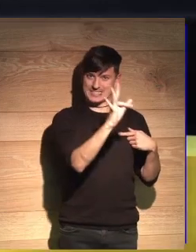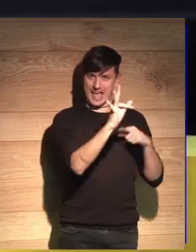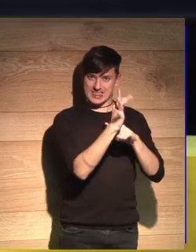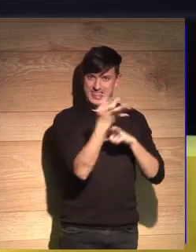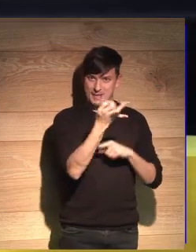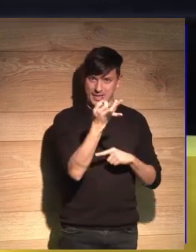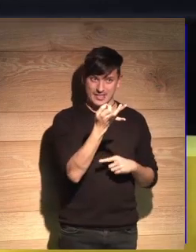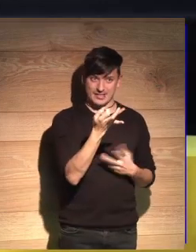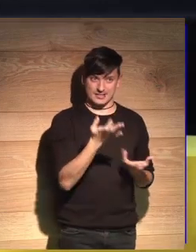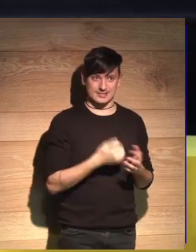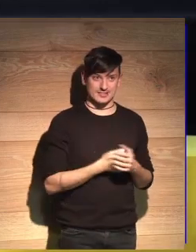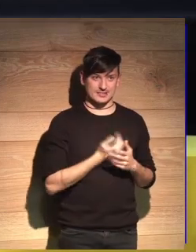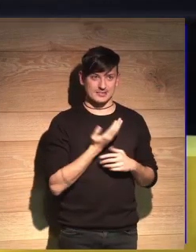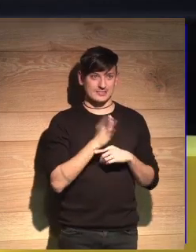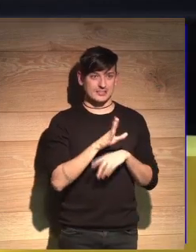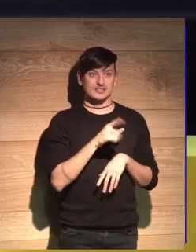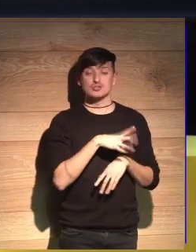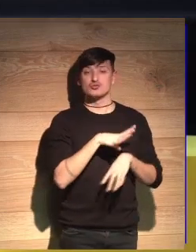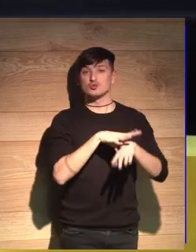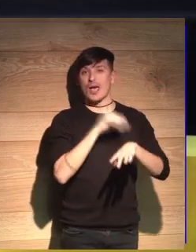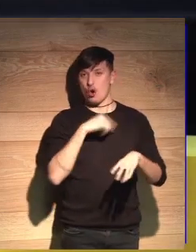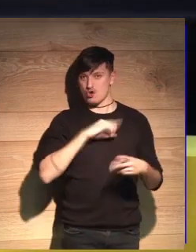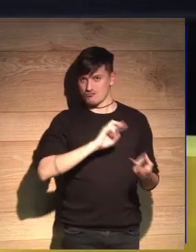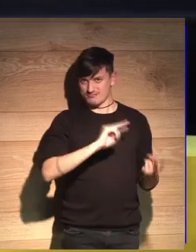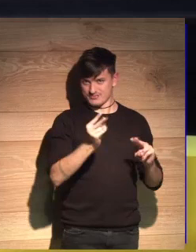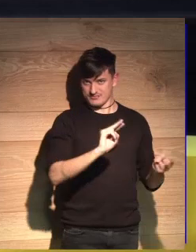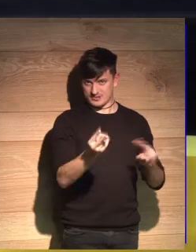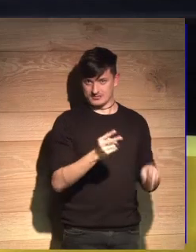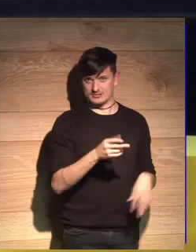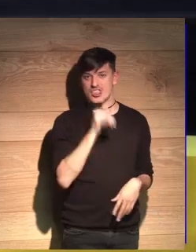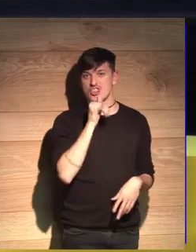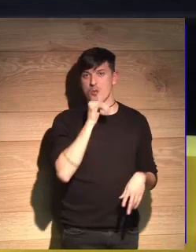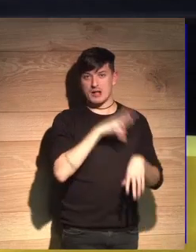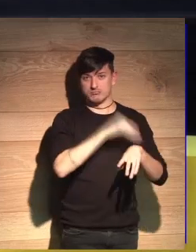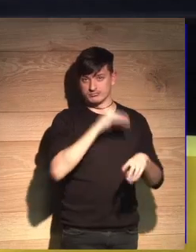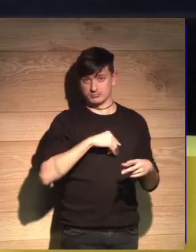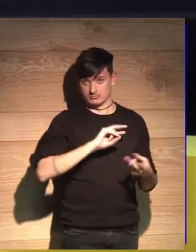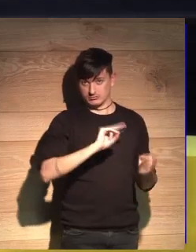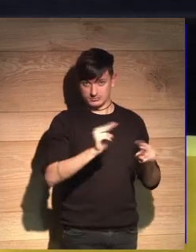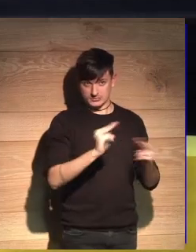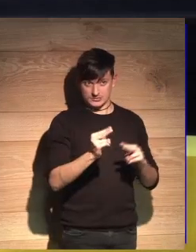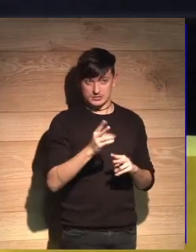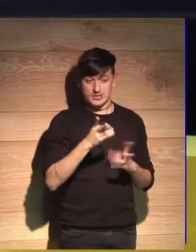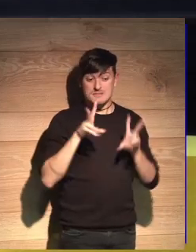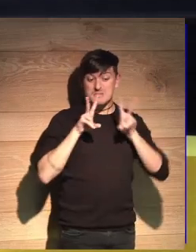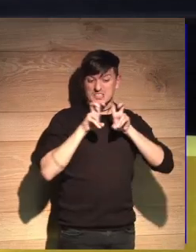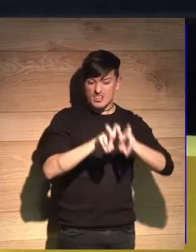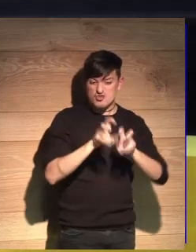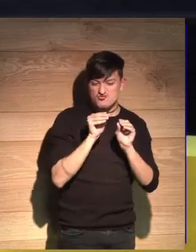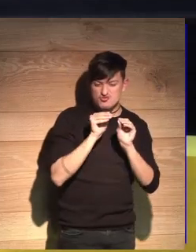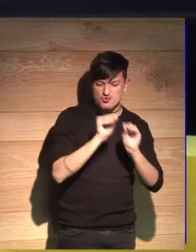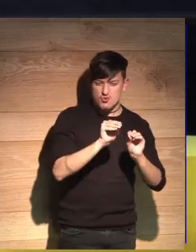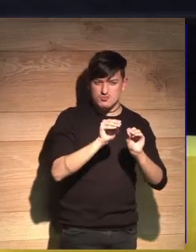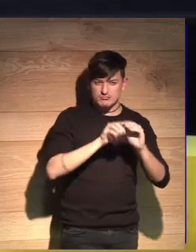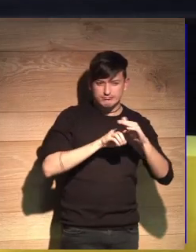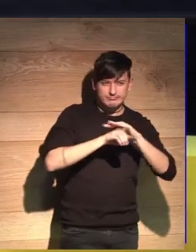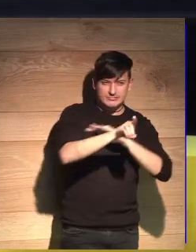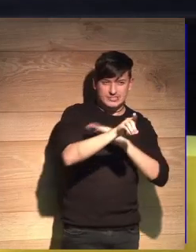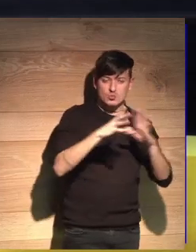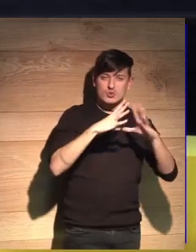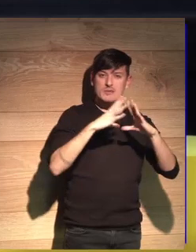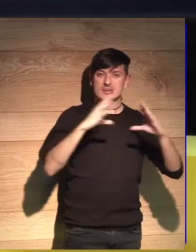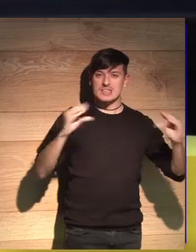statement, and it's on his echo, so I'll translate it. And he develops his research in the Future of